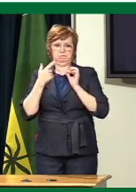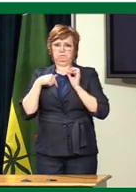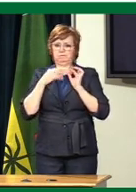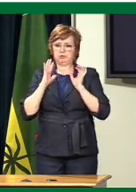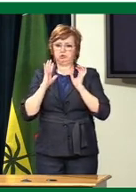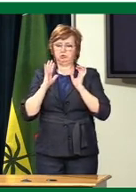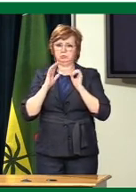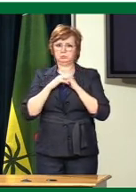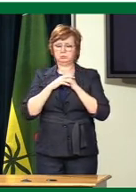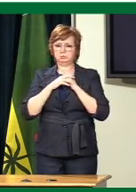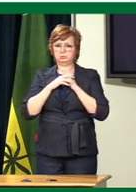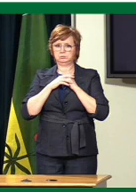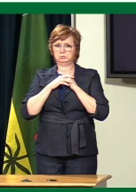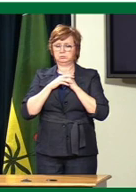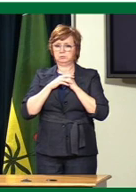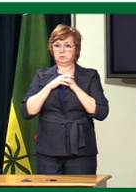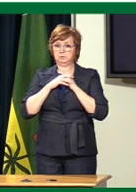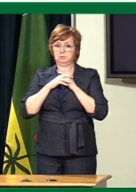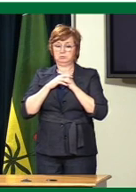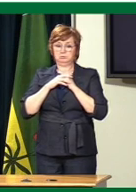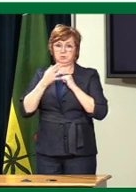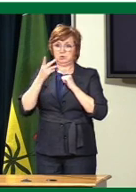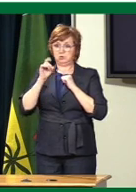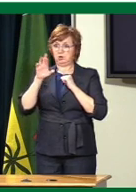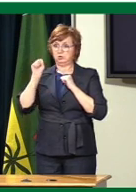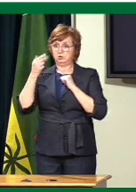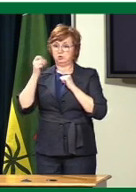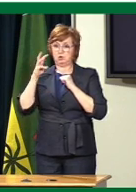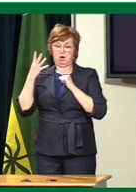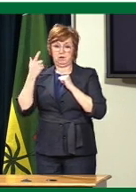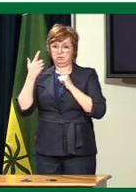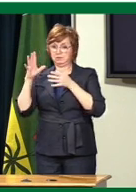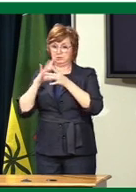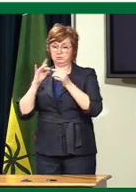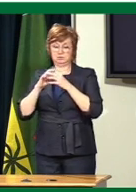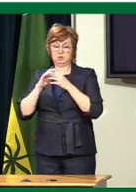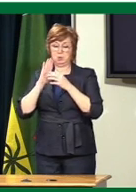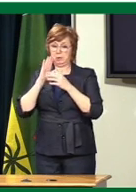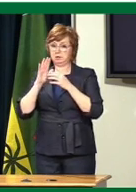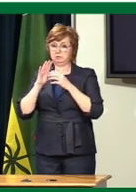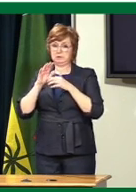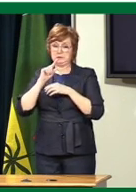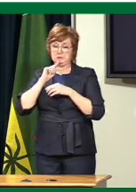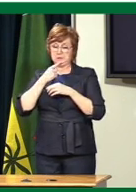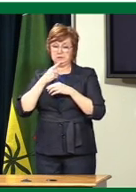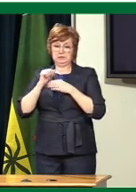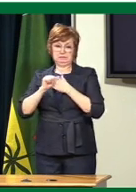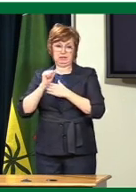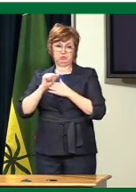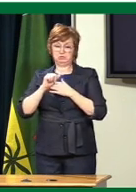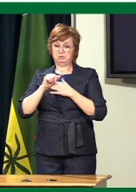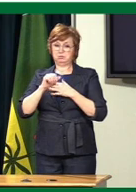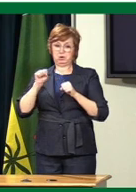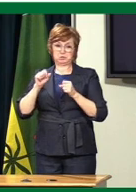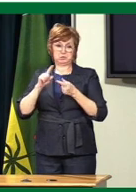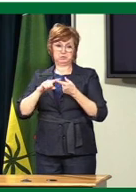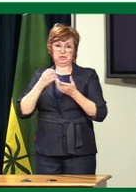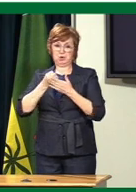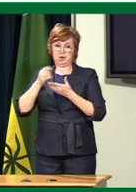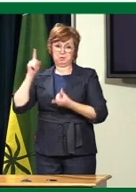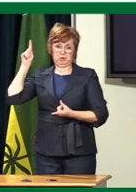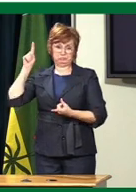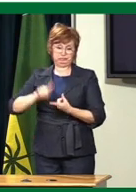heading into dangerous territory both for the healthcare system and potentially for a full lockdown. So if you want to avoid